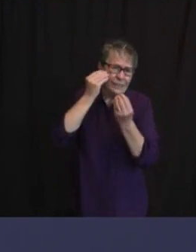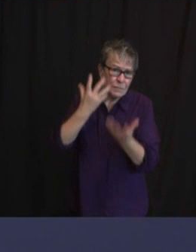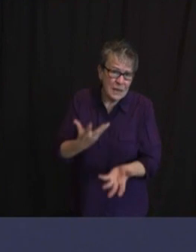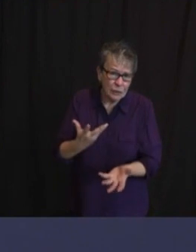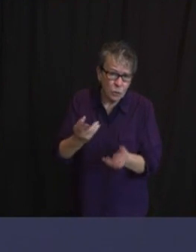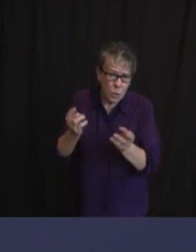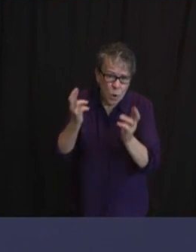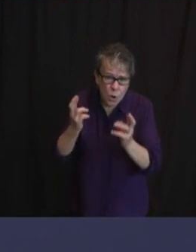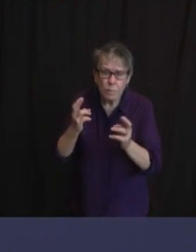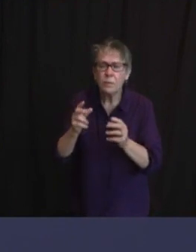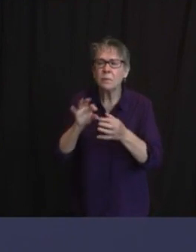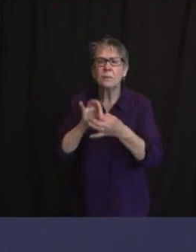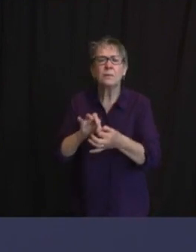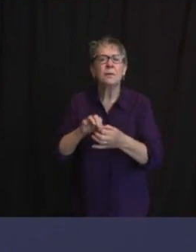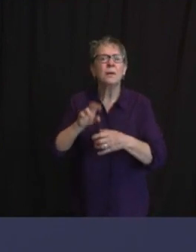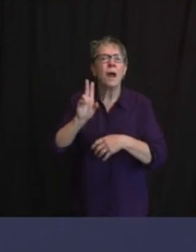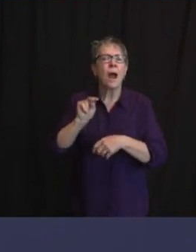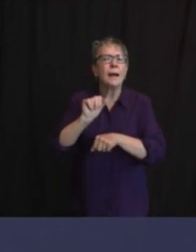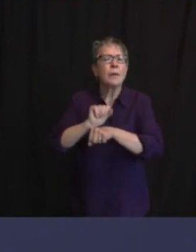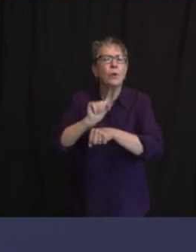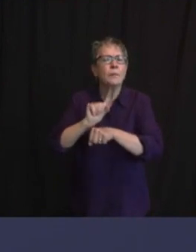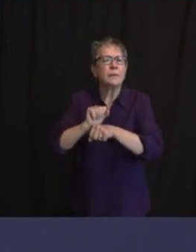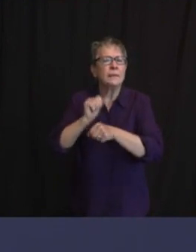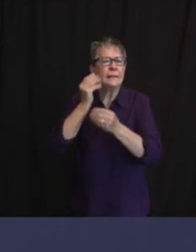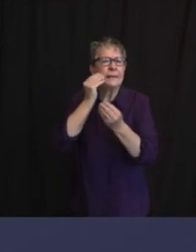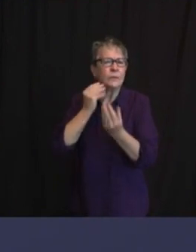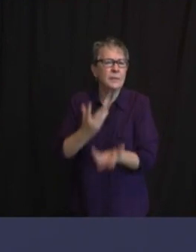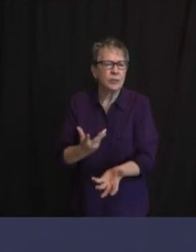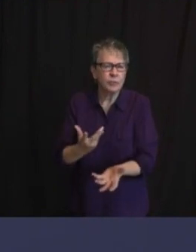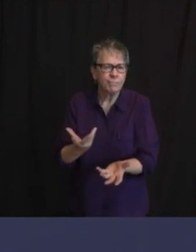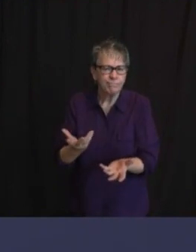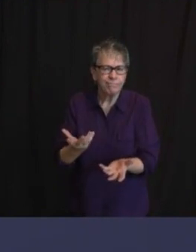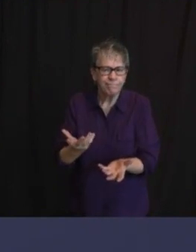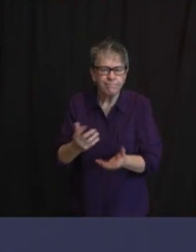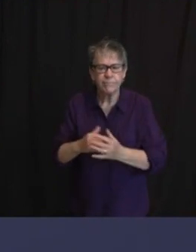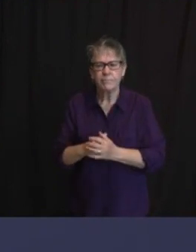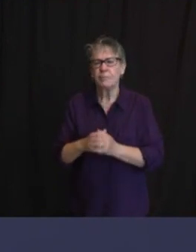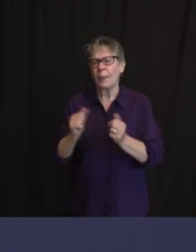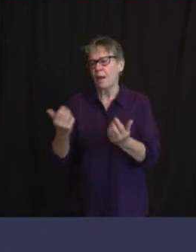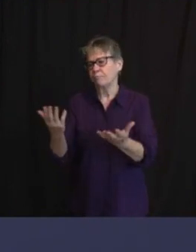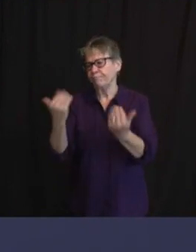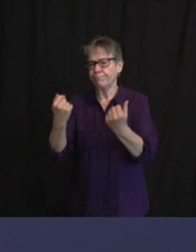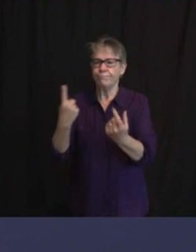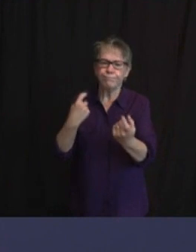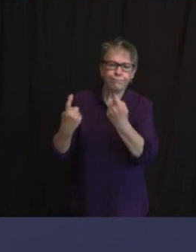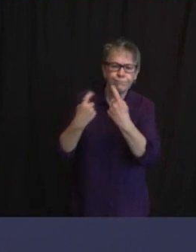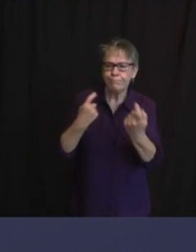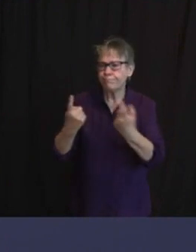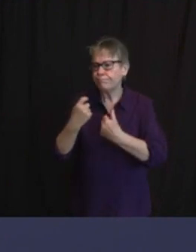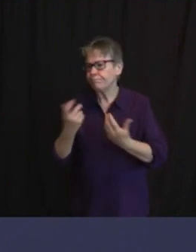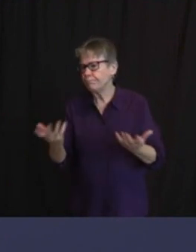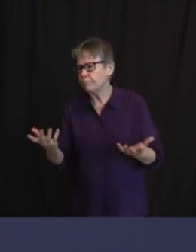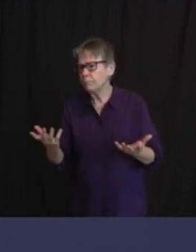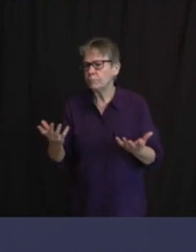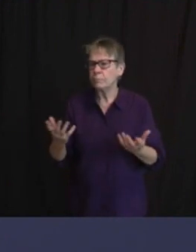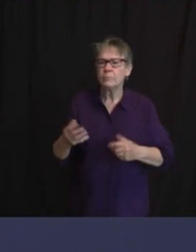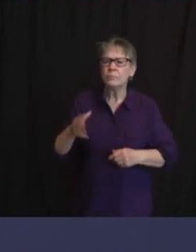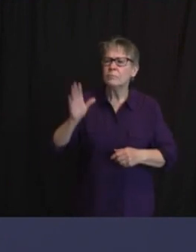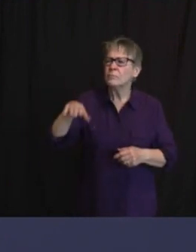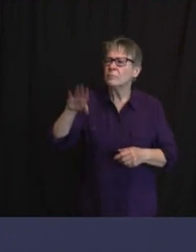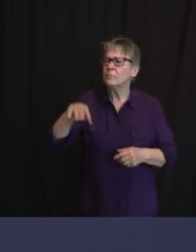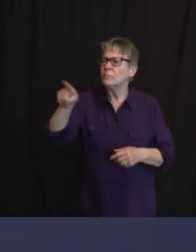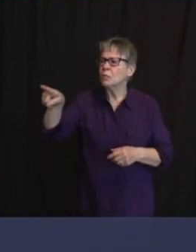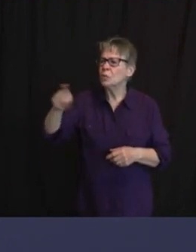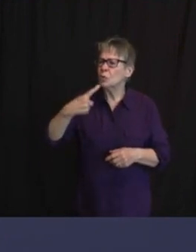good afternoon. Governor, so real quick, I understand that you said contact tracing, an announcement will be forthcoming, but just curious if the state has hired any contact tracers to